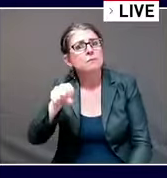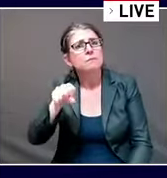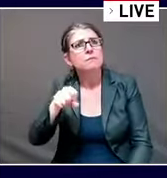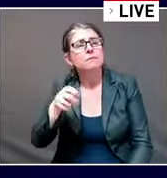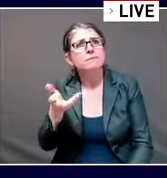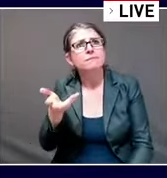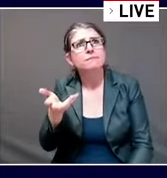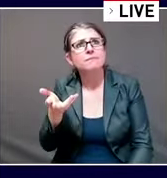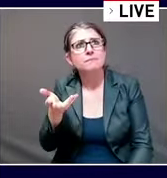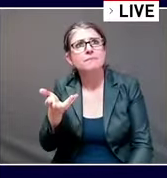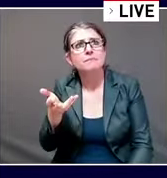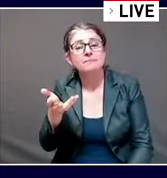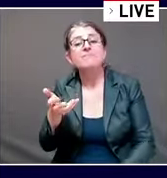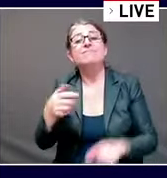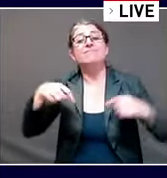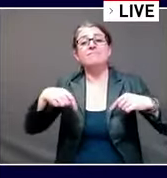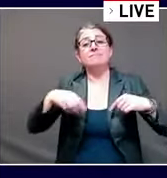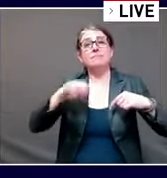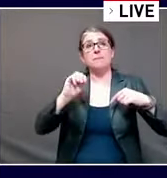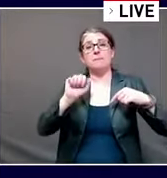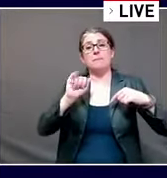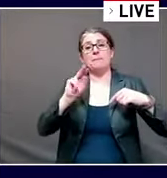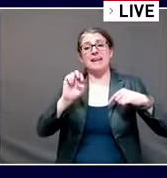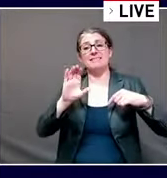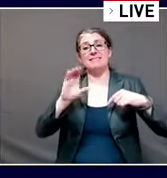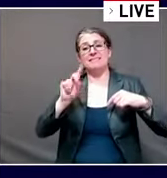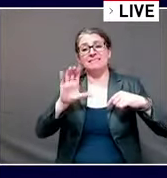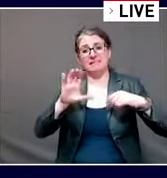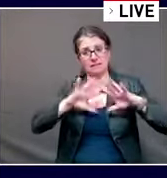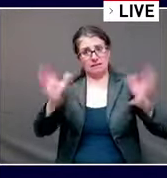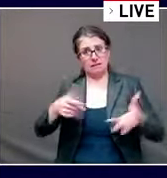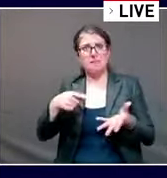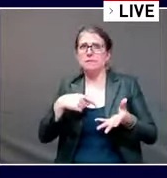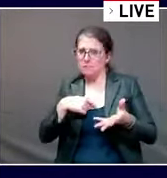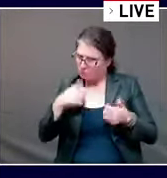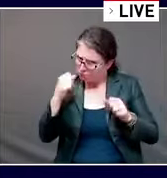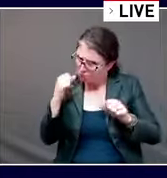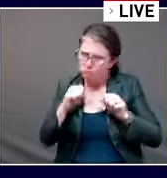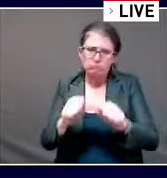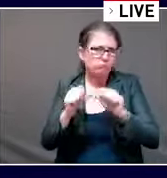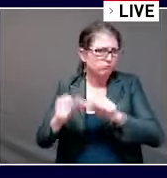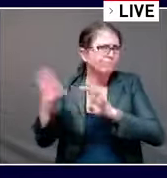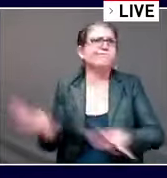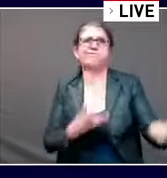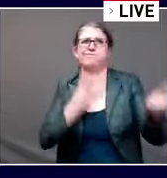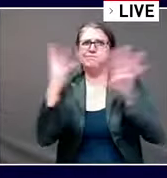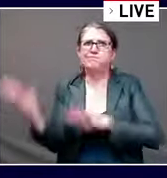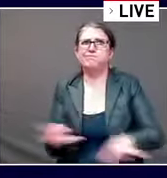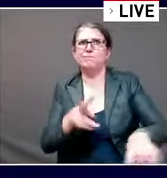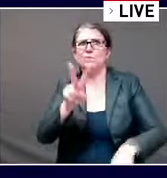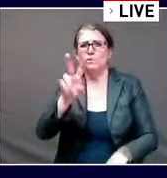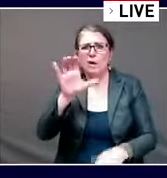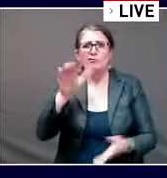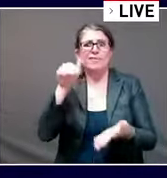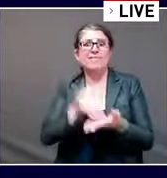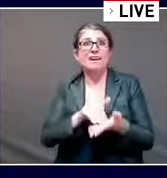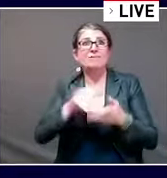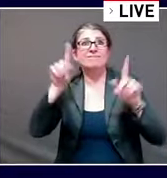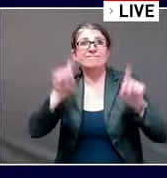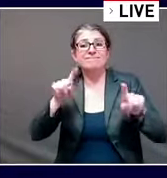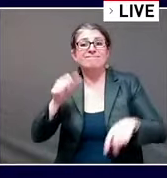around 2,000 tests per day, and other laboratories across the state, commercial and hospital laboratories, are